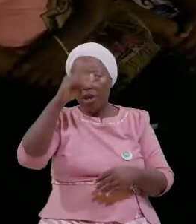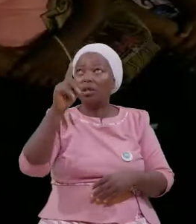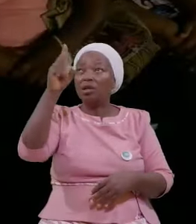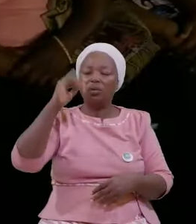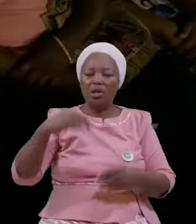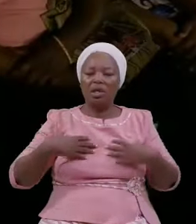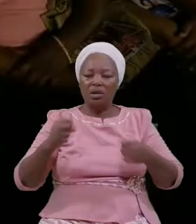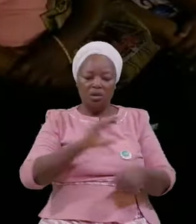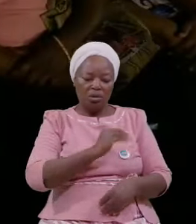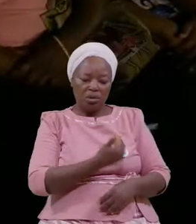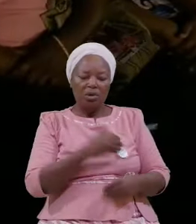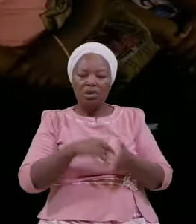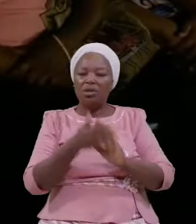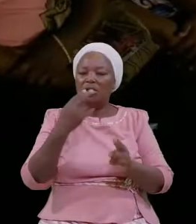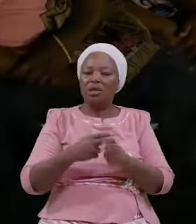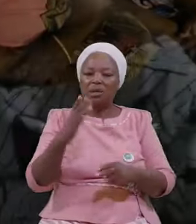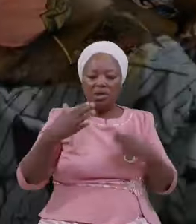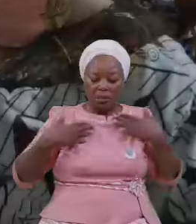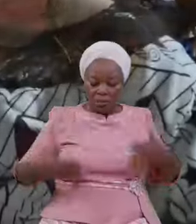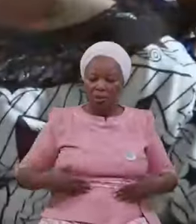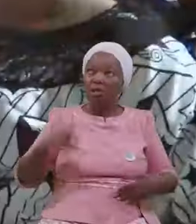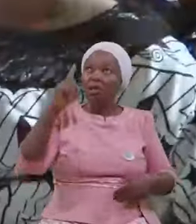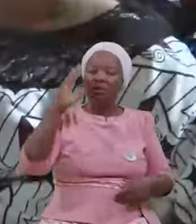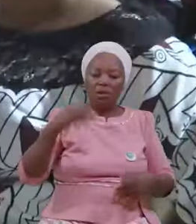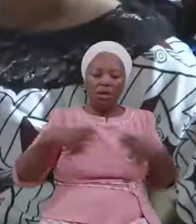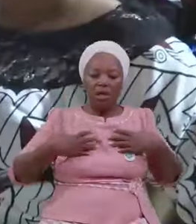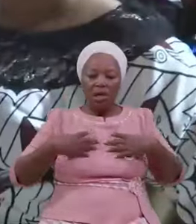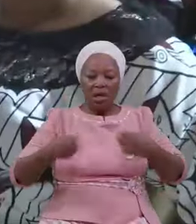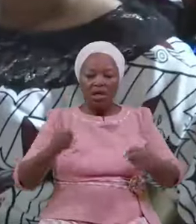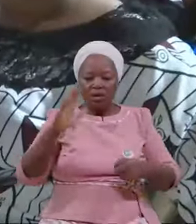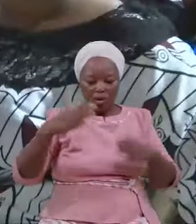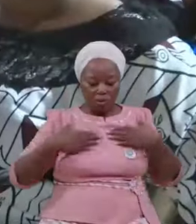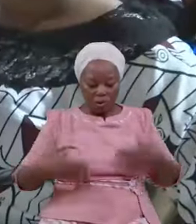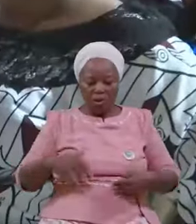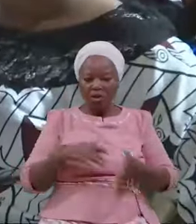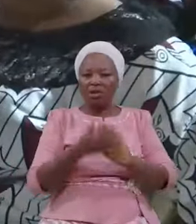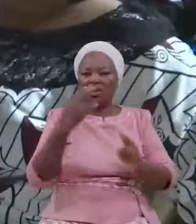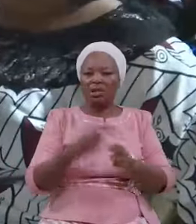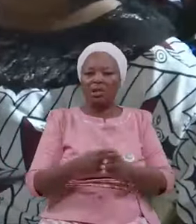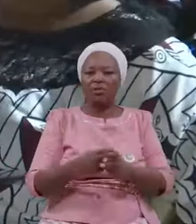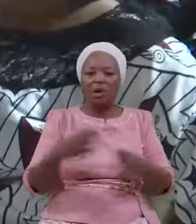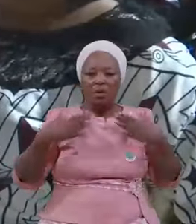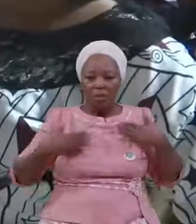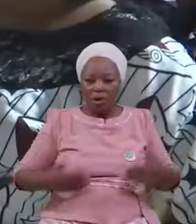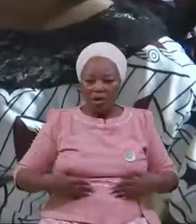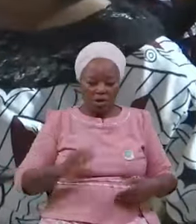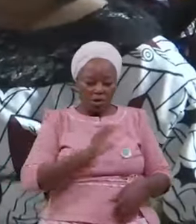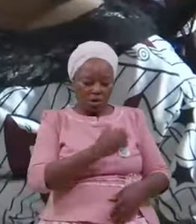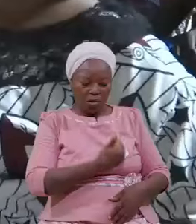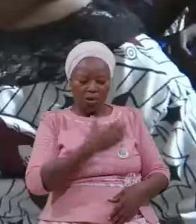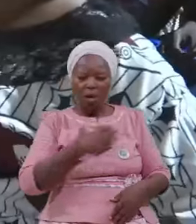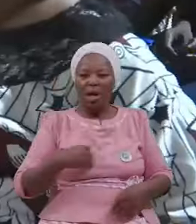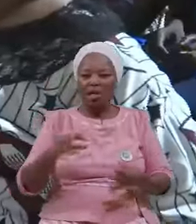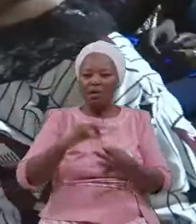he'll heal your body. Body, soul, and spirit tonight, total healing for